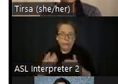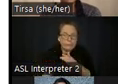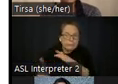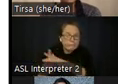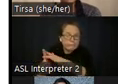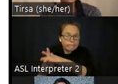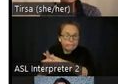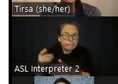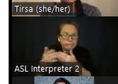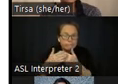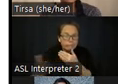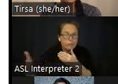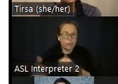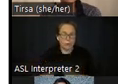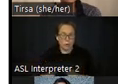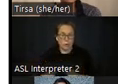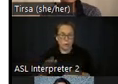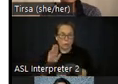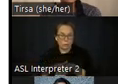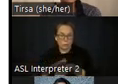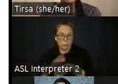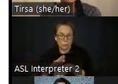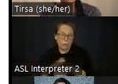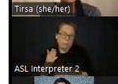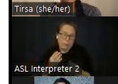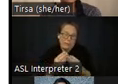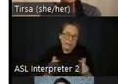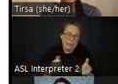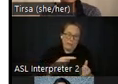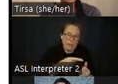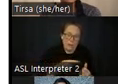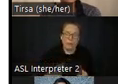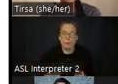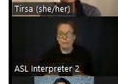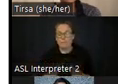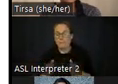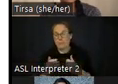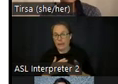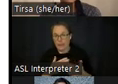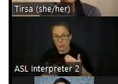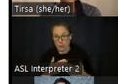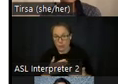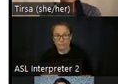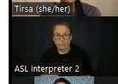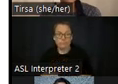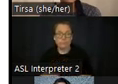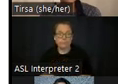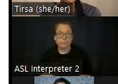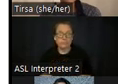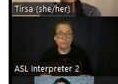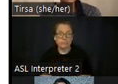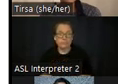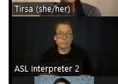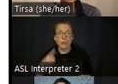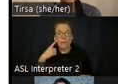that, and this will partially be resolved in this phase under the oversight staff subcommittee and partially in the next phase perhaps. But in